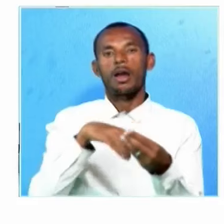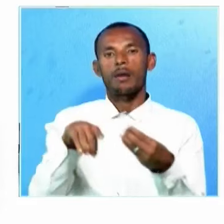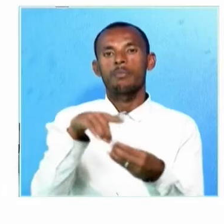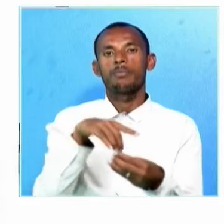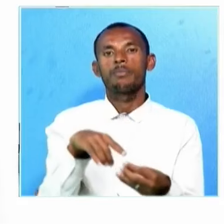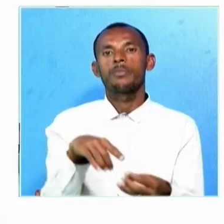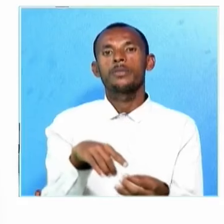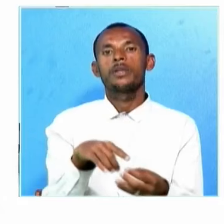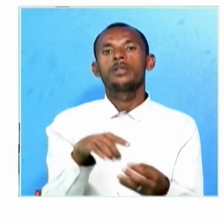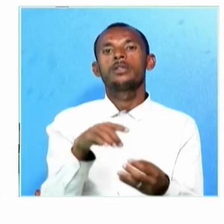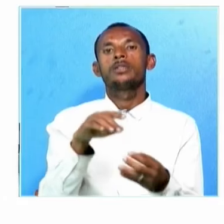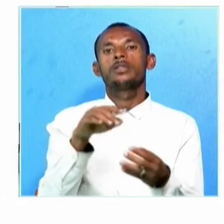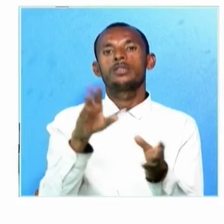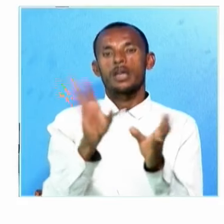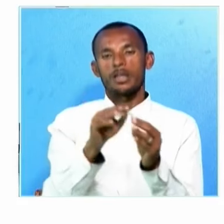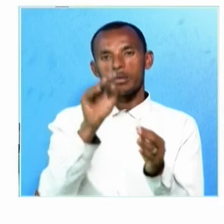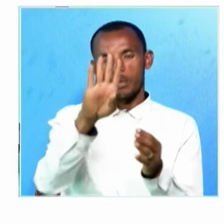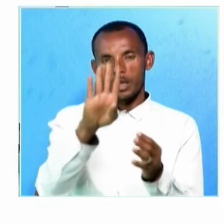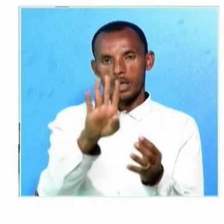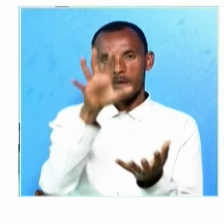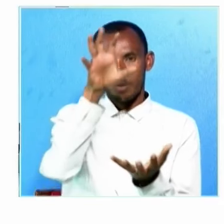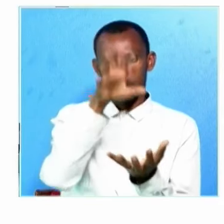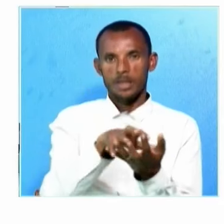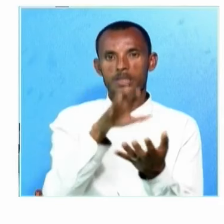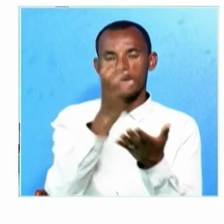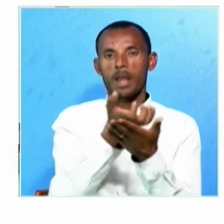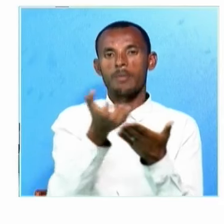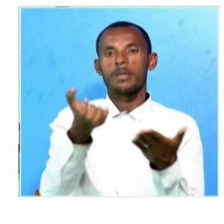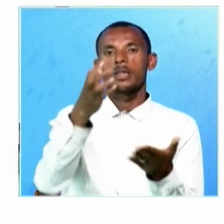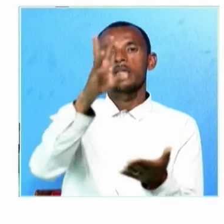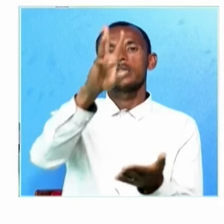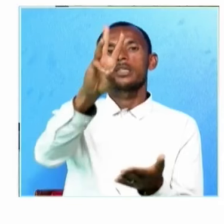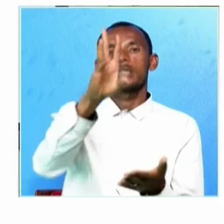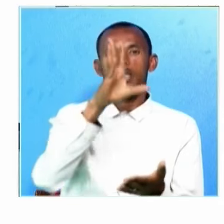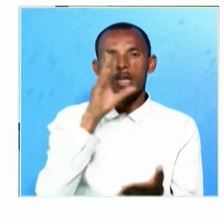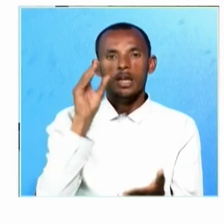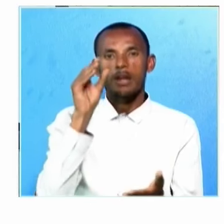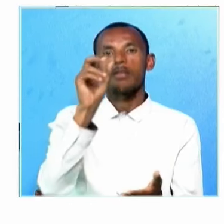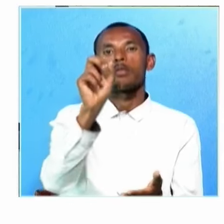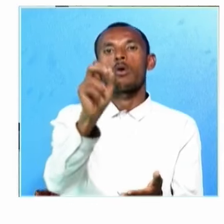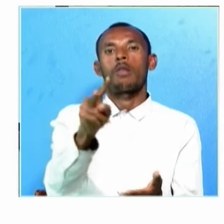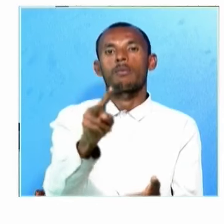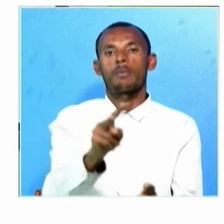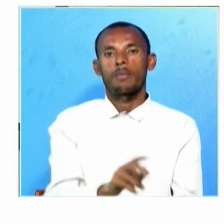Set B contains the elements 6 and 12.